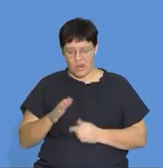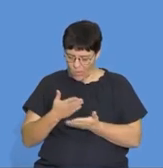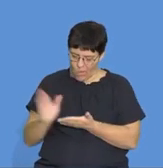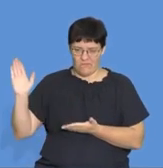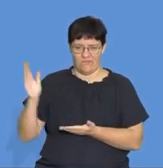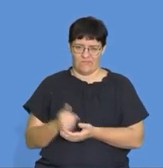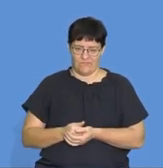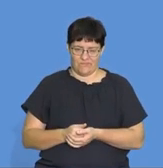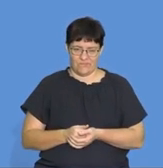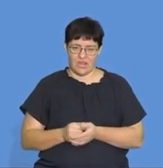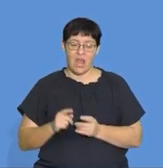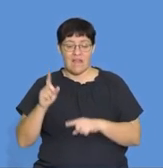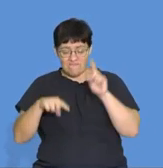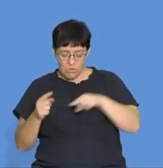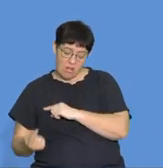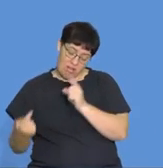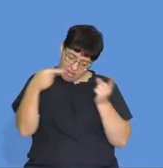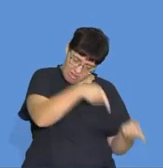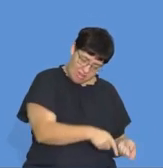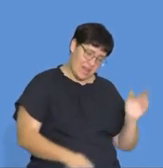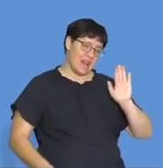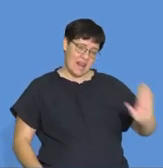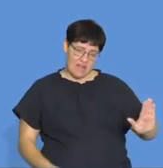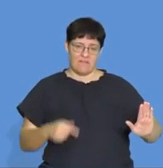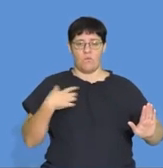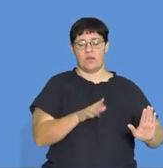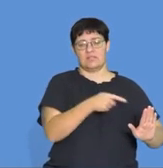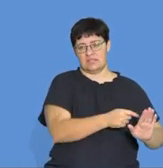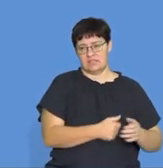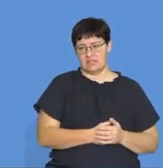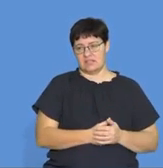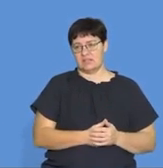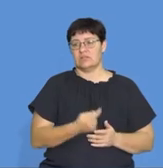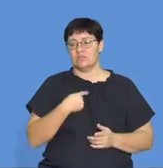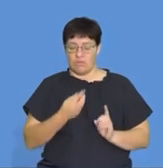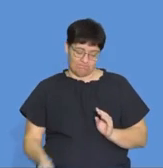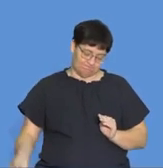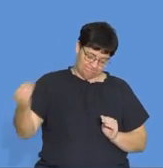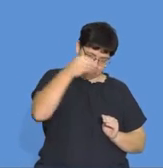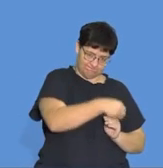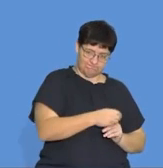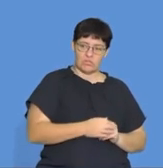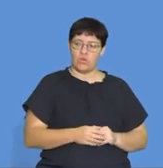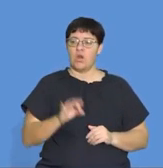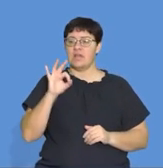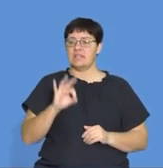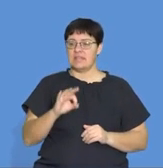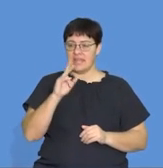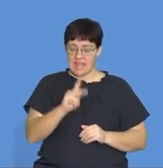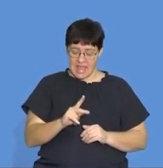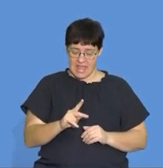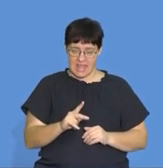variable must be on the left-hand side. So I must add the additive inverse of 3k on both